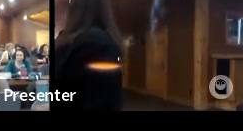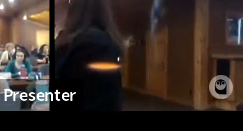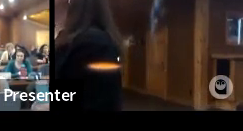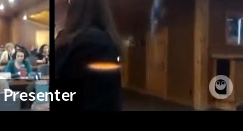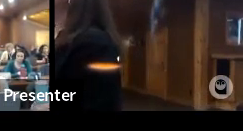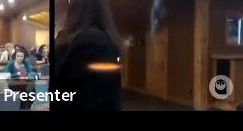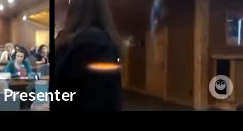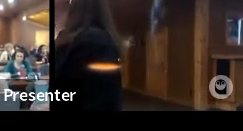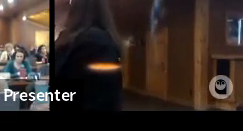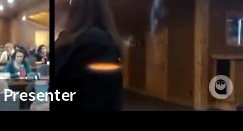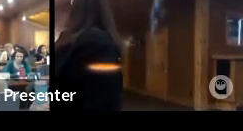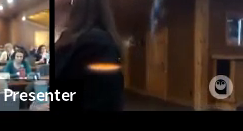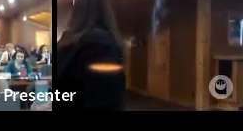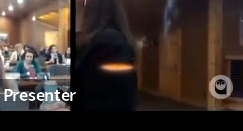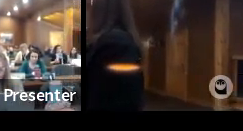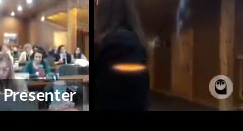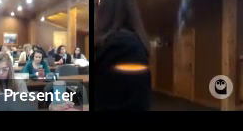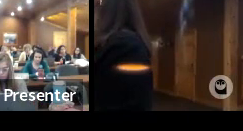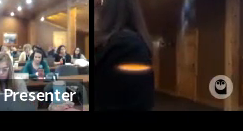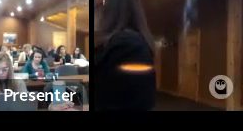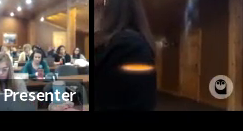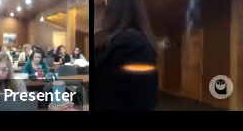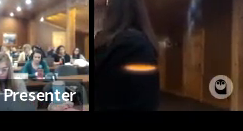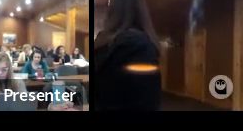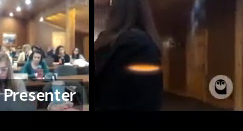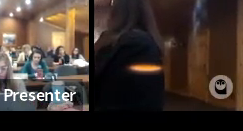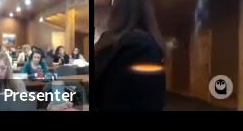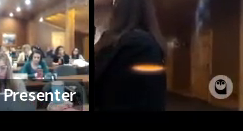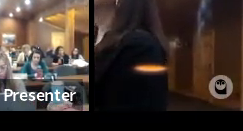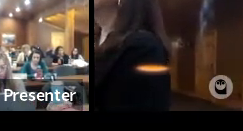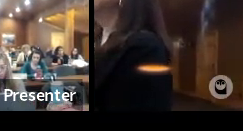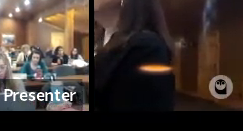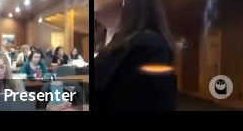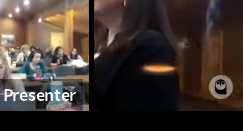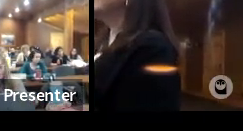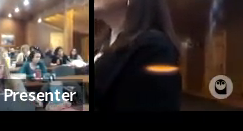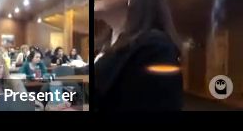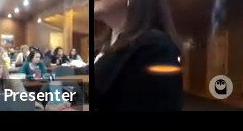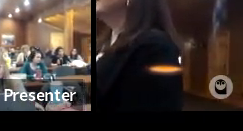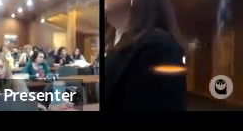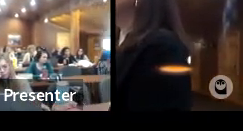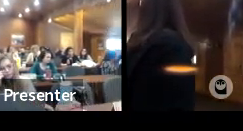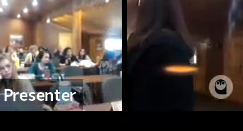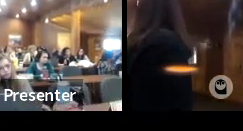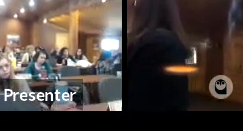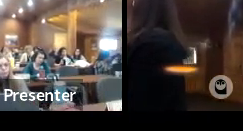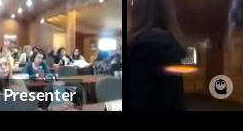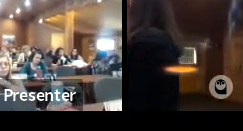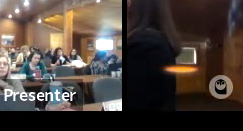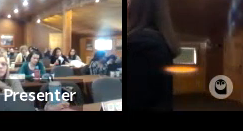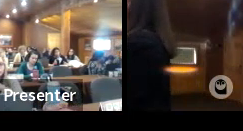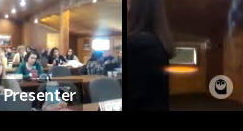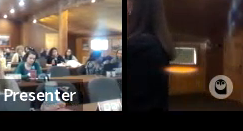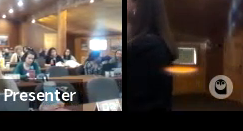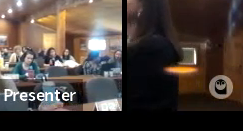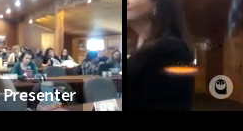the justice court level and then at a disciplinary, like our professional disciplinary